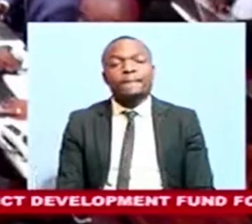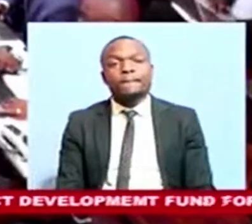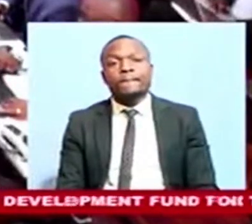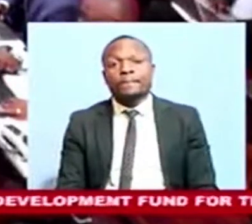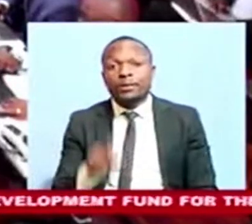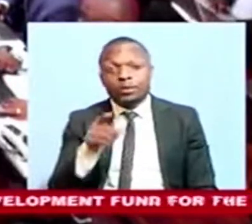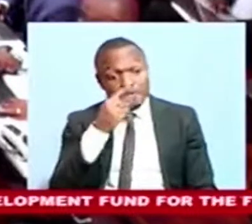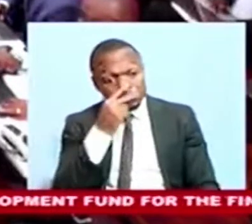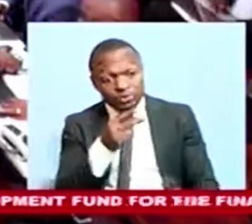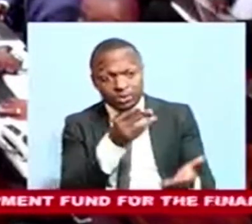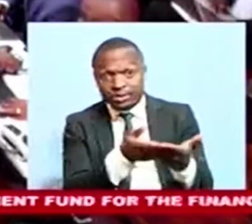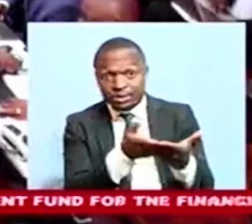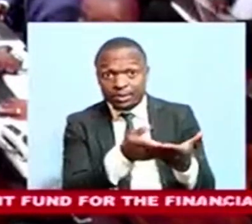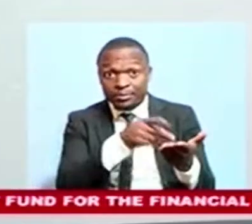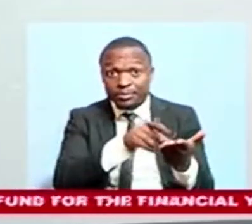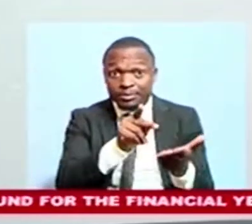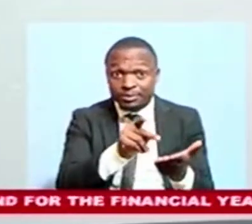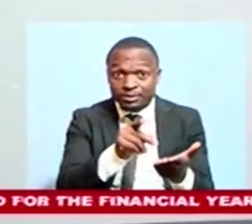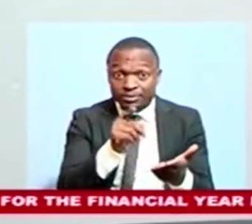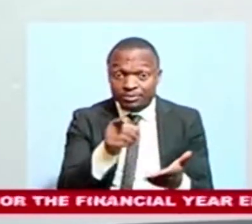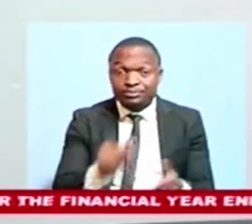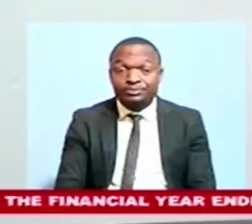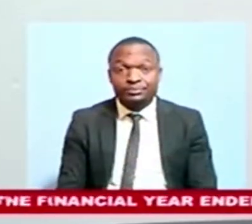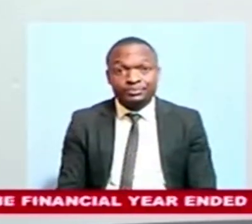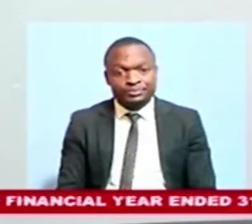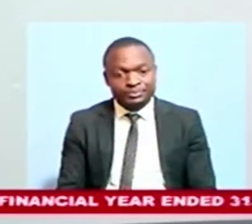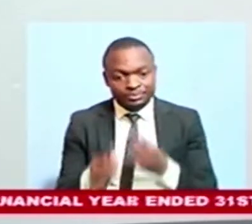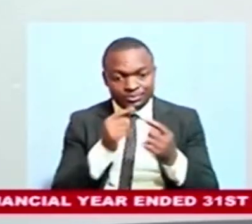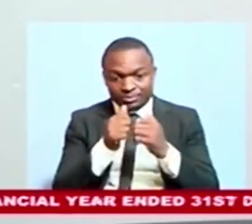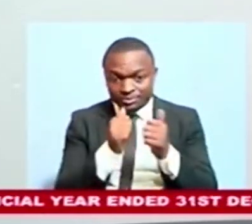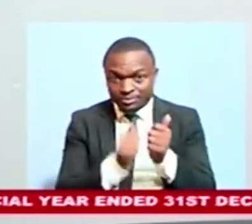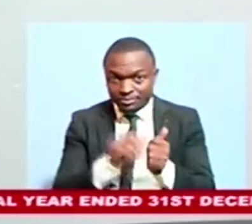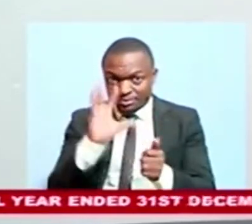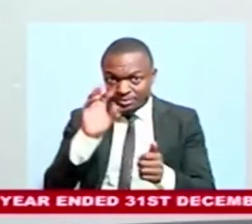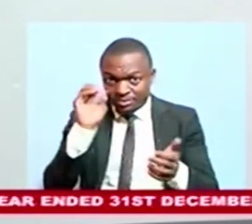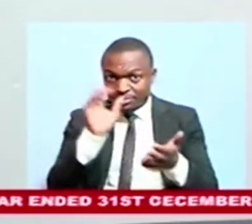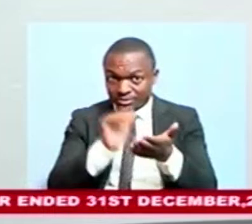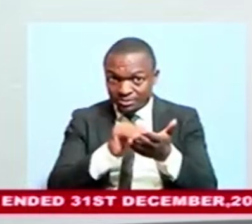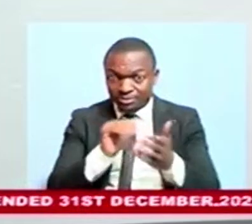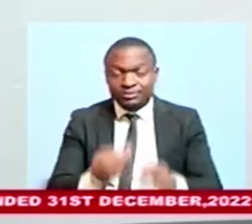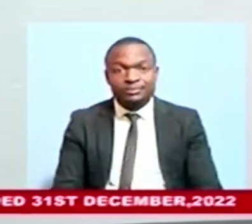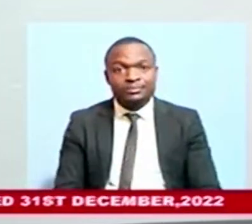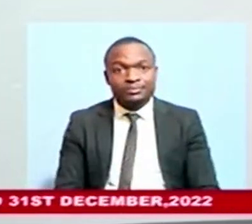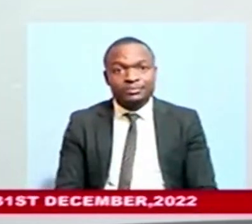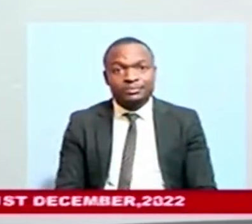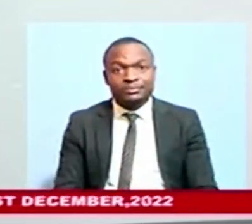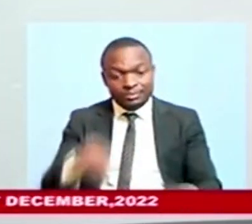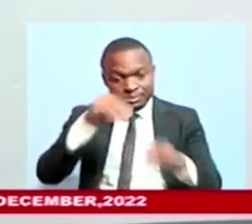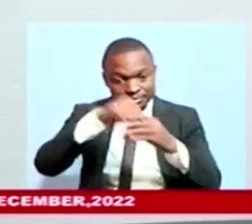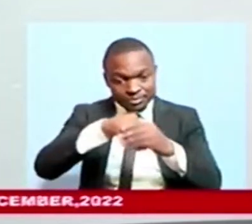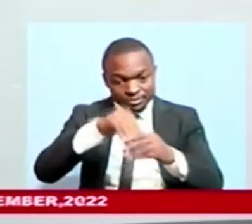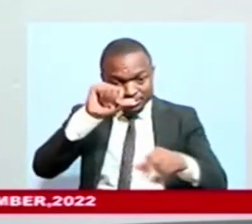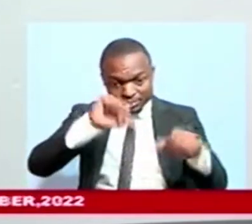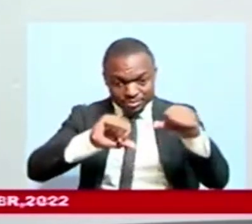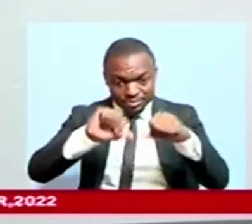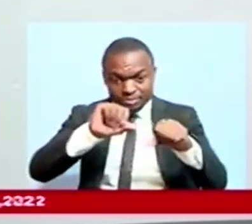Did you see this particular payment? First, we are talking about 50,000. Internal auditor?